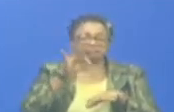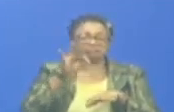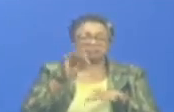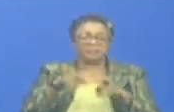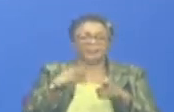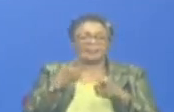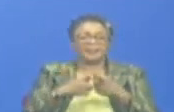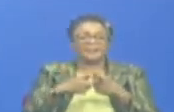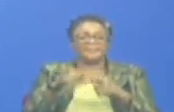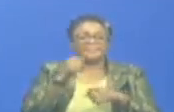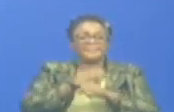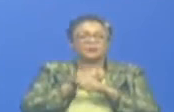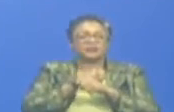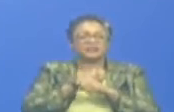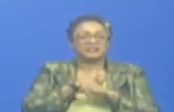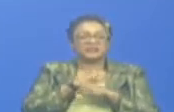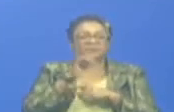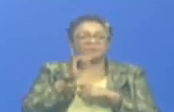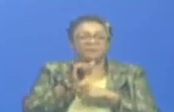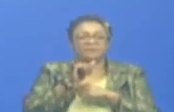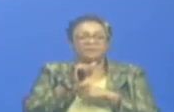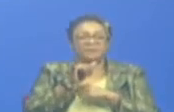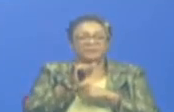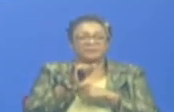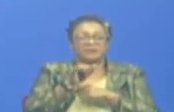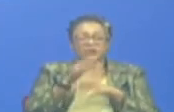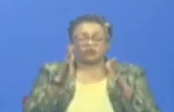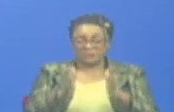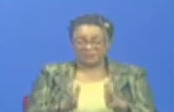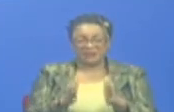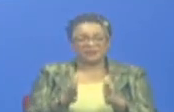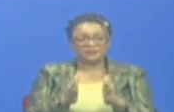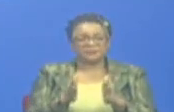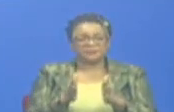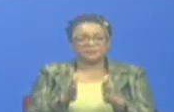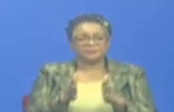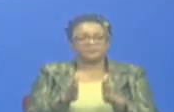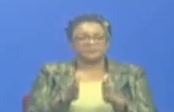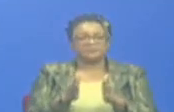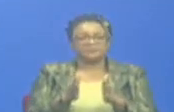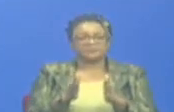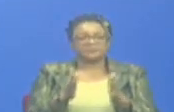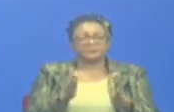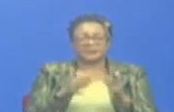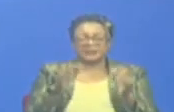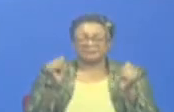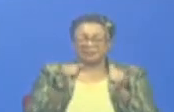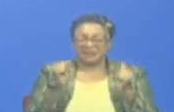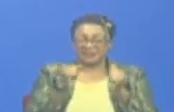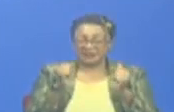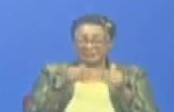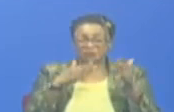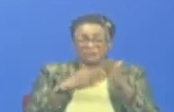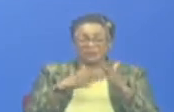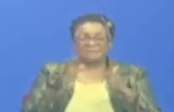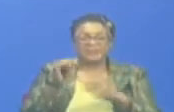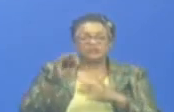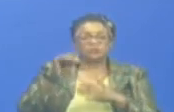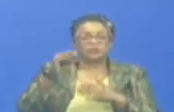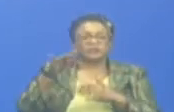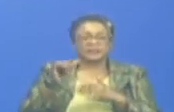the mosquitoes could in turn protect human beings. The malaria-blocking bug known as Microsporidia,